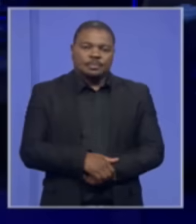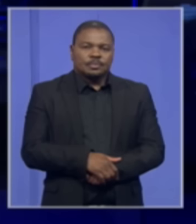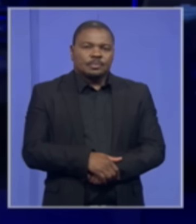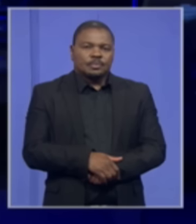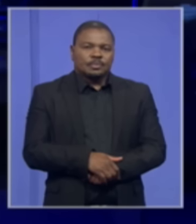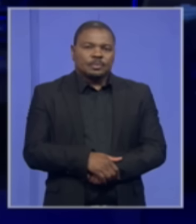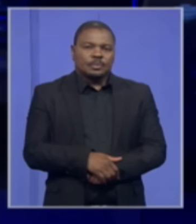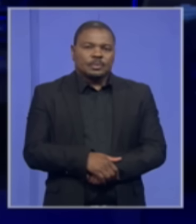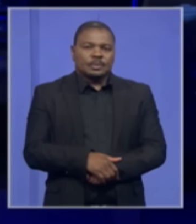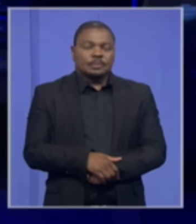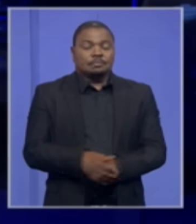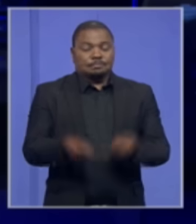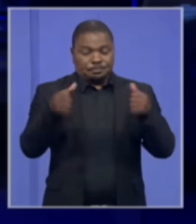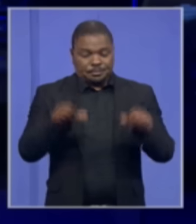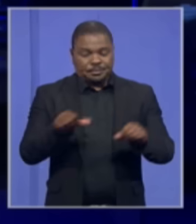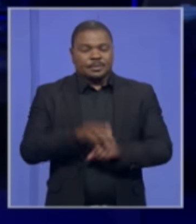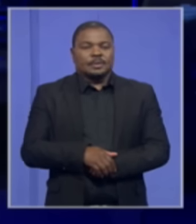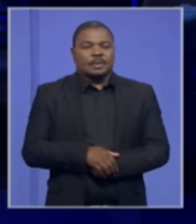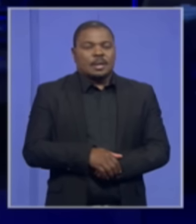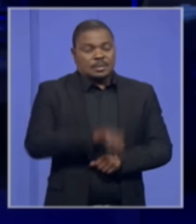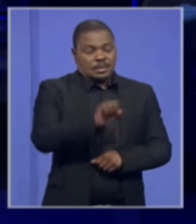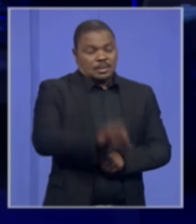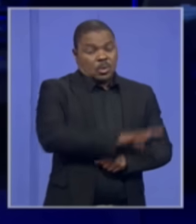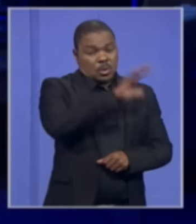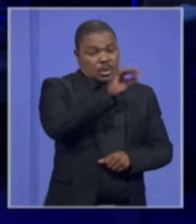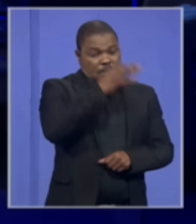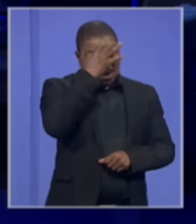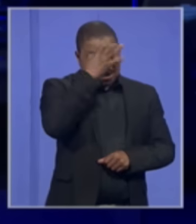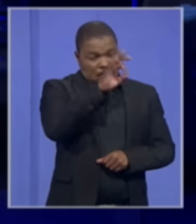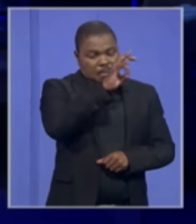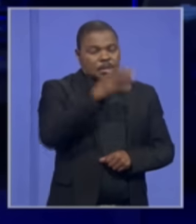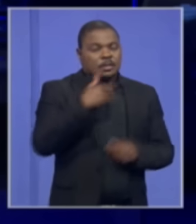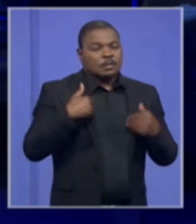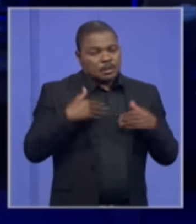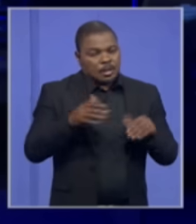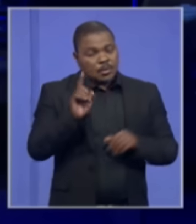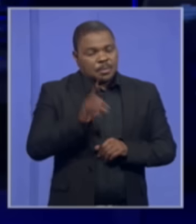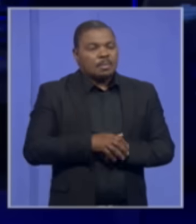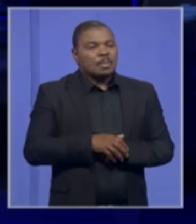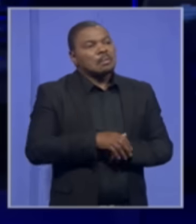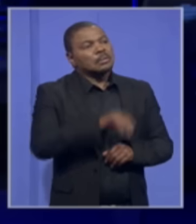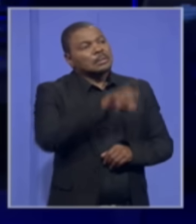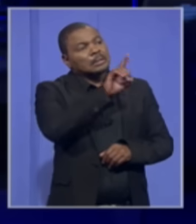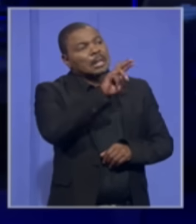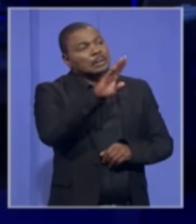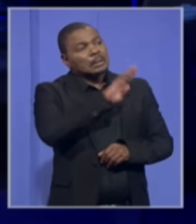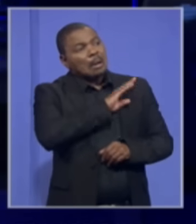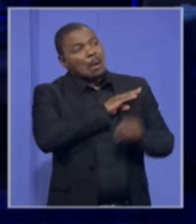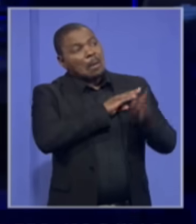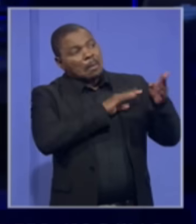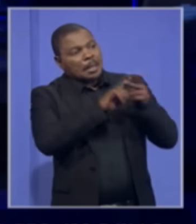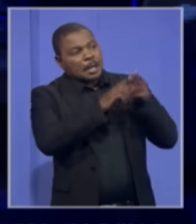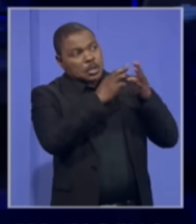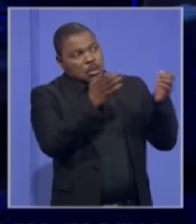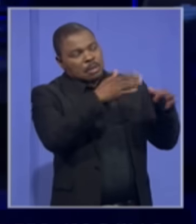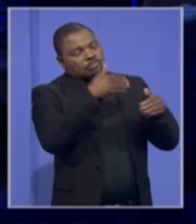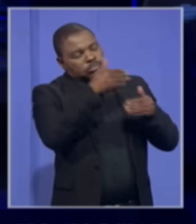Ho sa le jwalo re fumana hore mmuso wa Afrika Borwa o qadile mekgahlelo ya ho hula masole a naha le disebediswa karolong e ka botjhabela ya